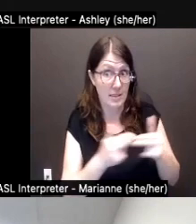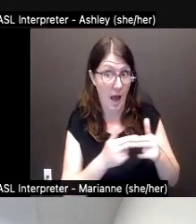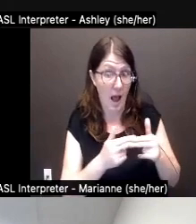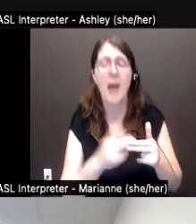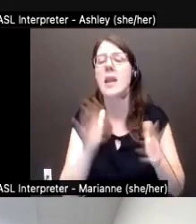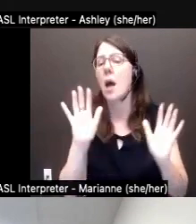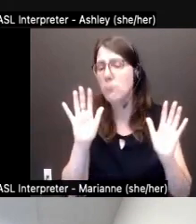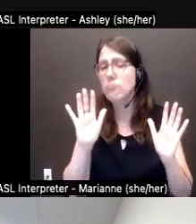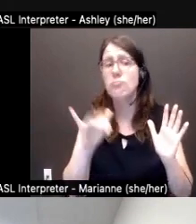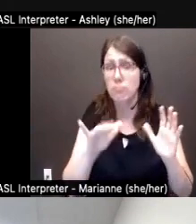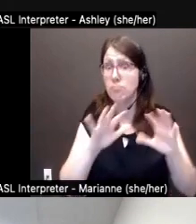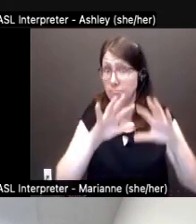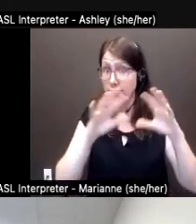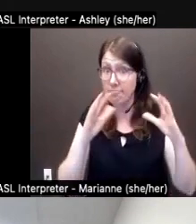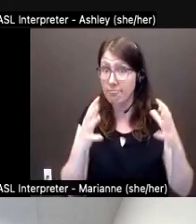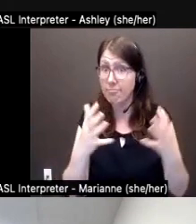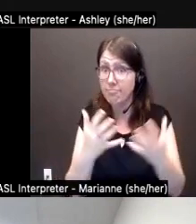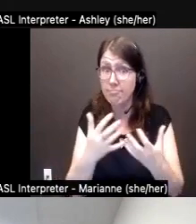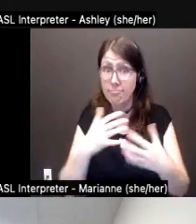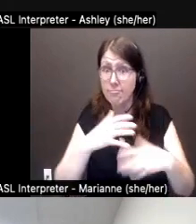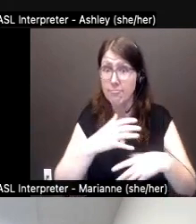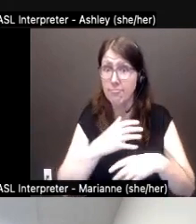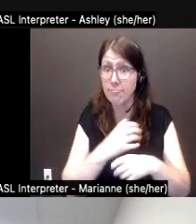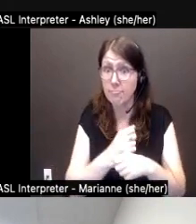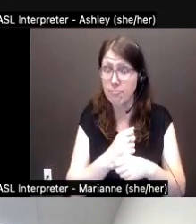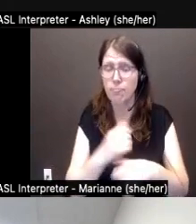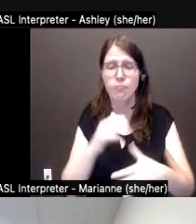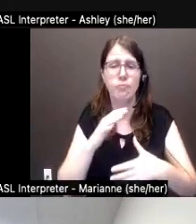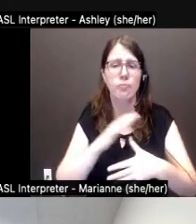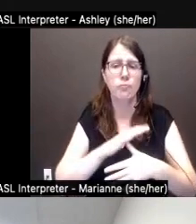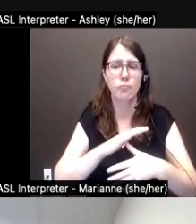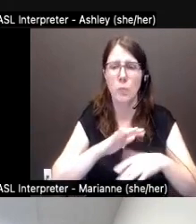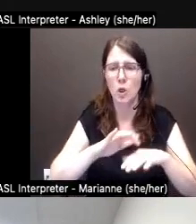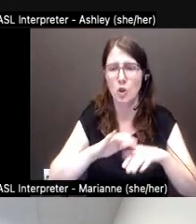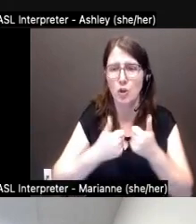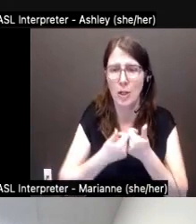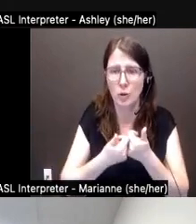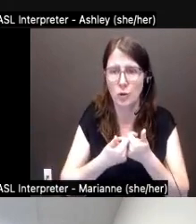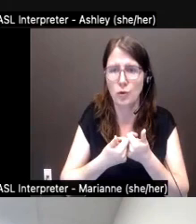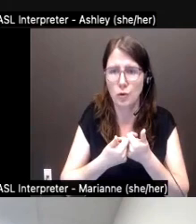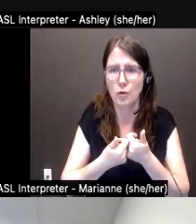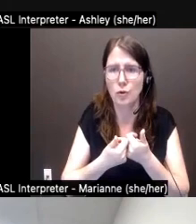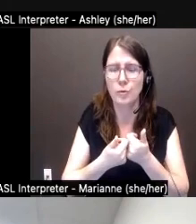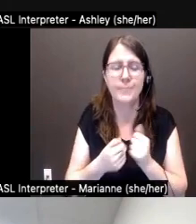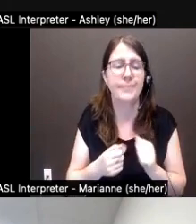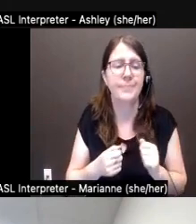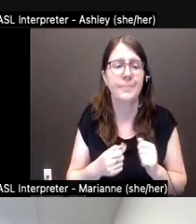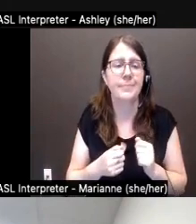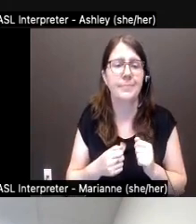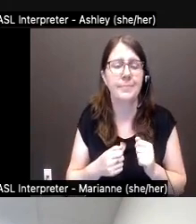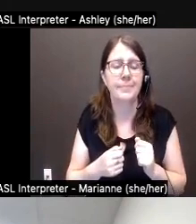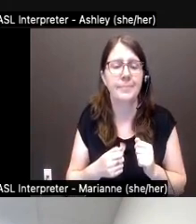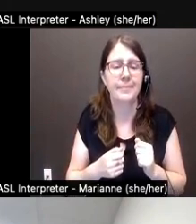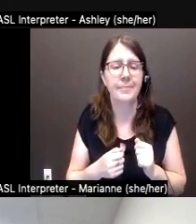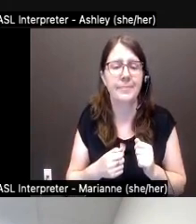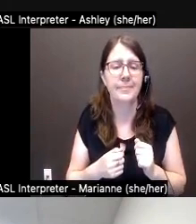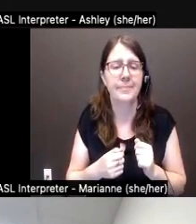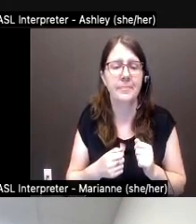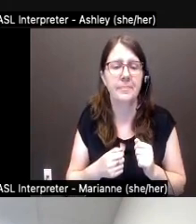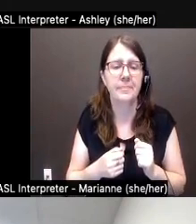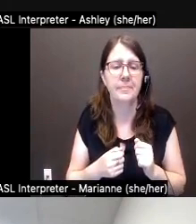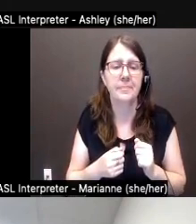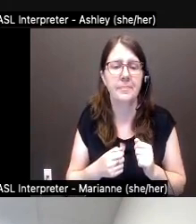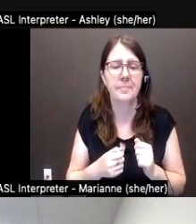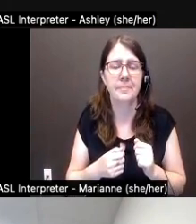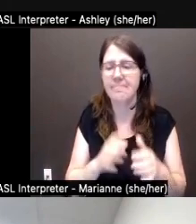faced during thinking of starting with our YouTube channel and during